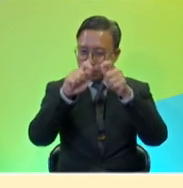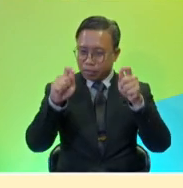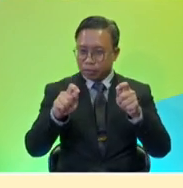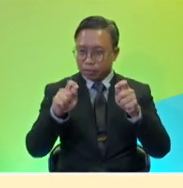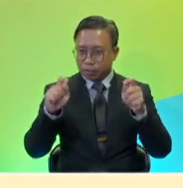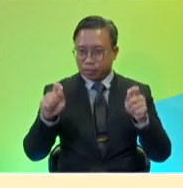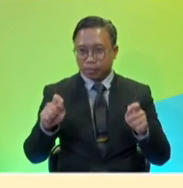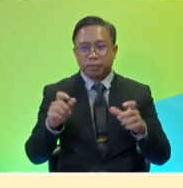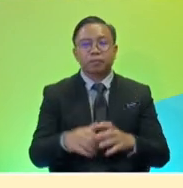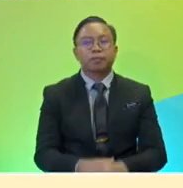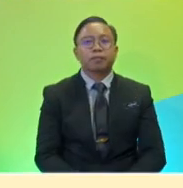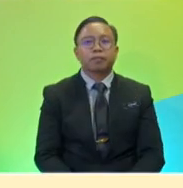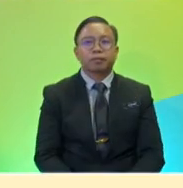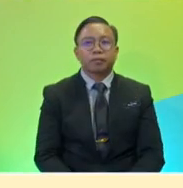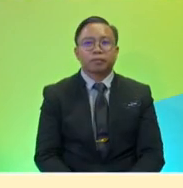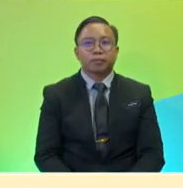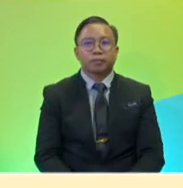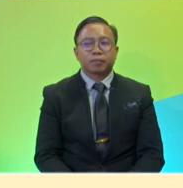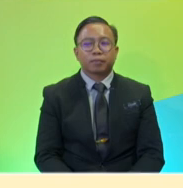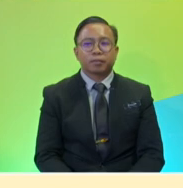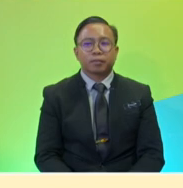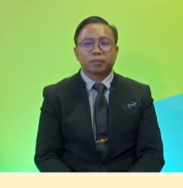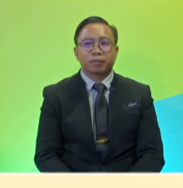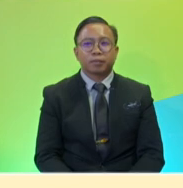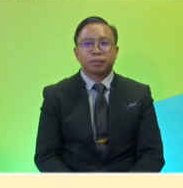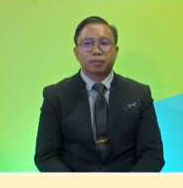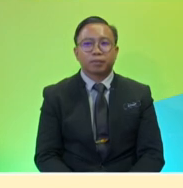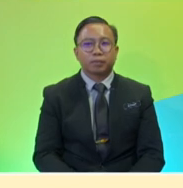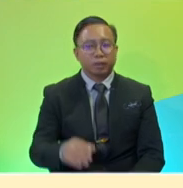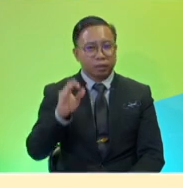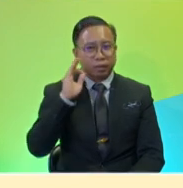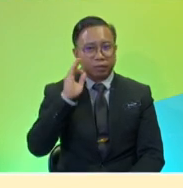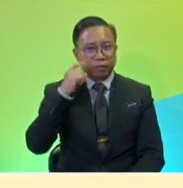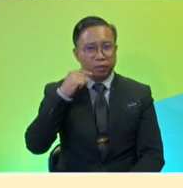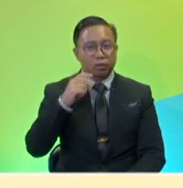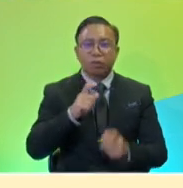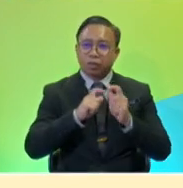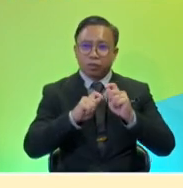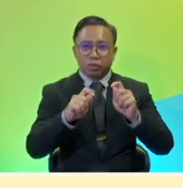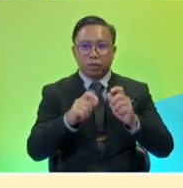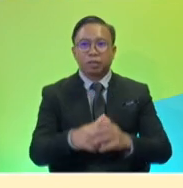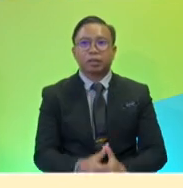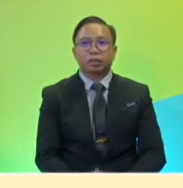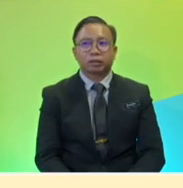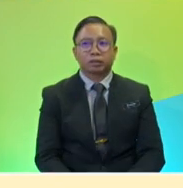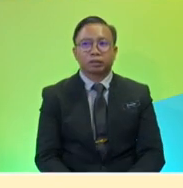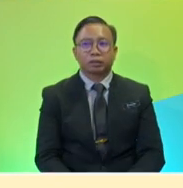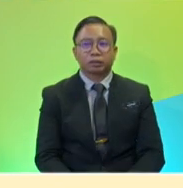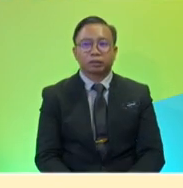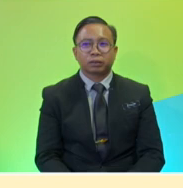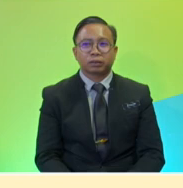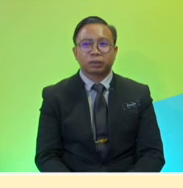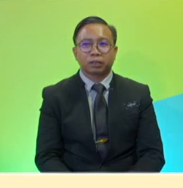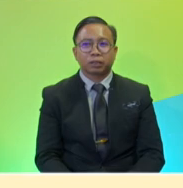sandcastle. Right, well done. Okay, Farouk, would you like to try one sentence with dislike?